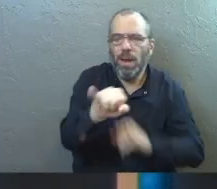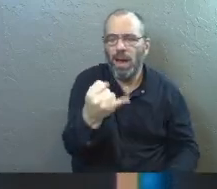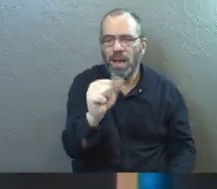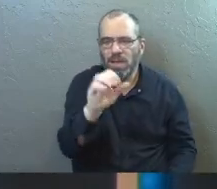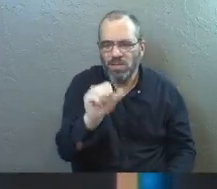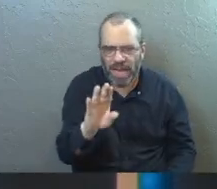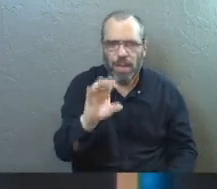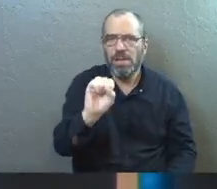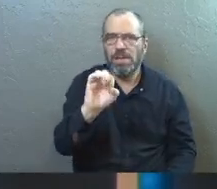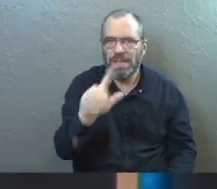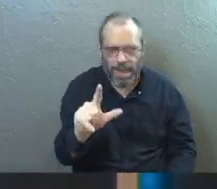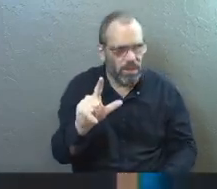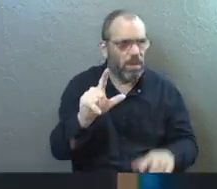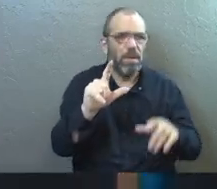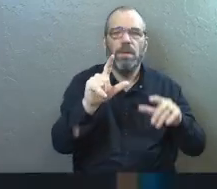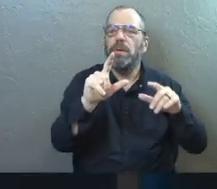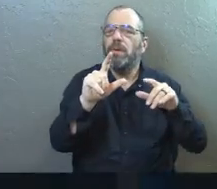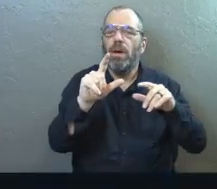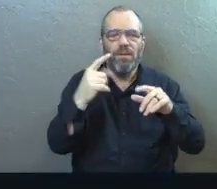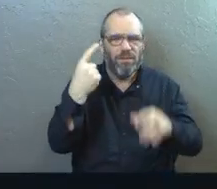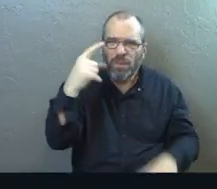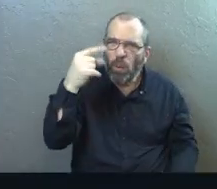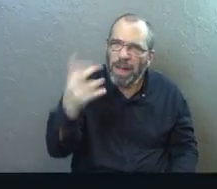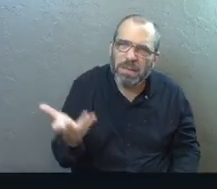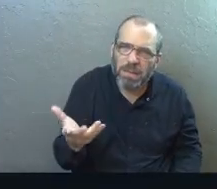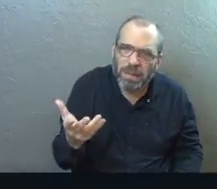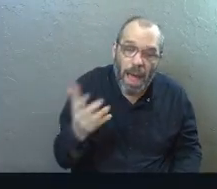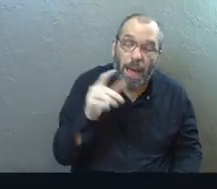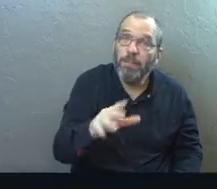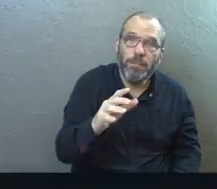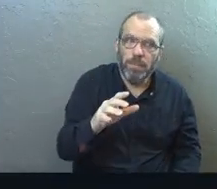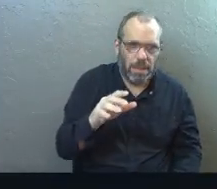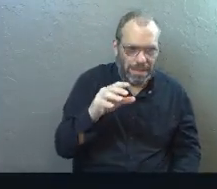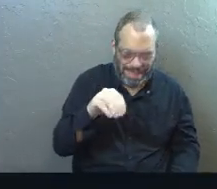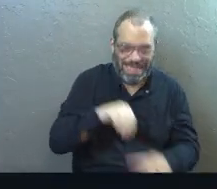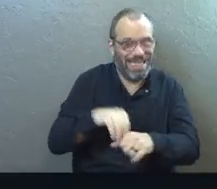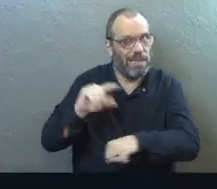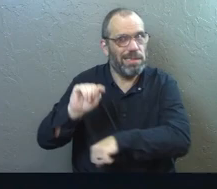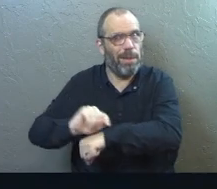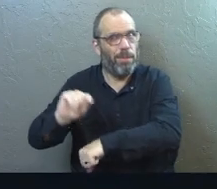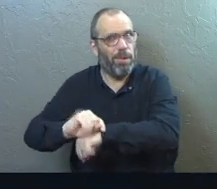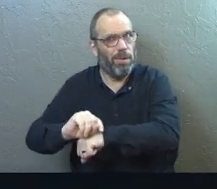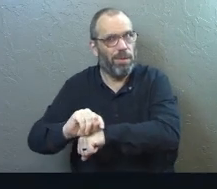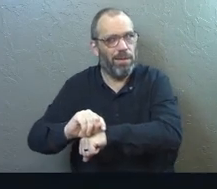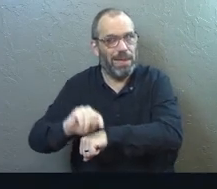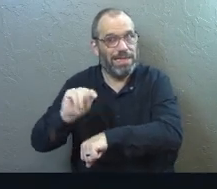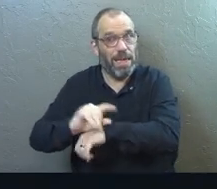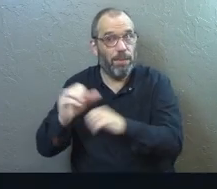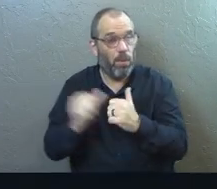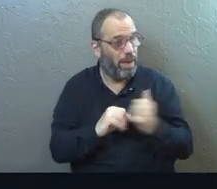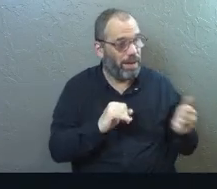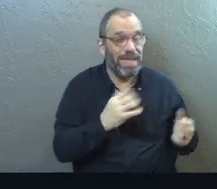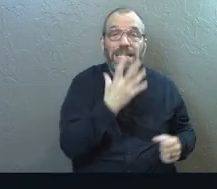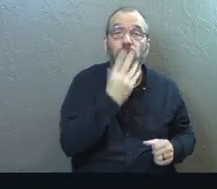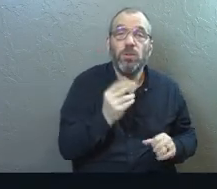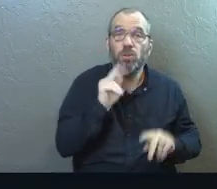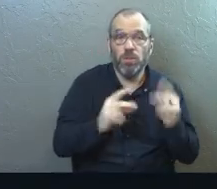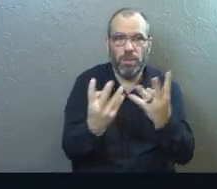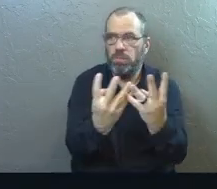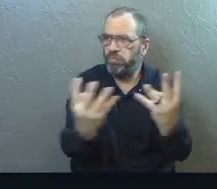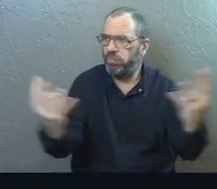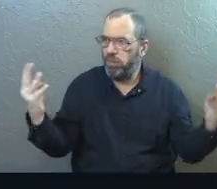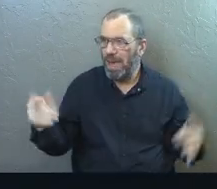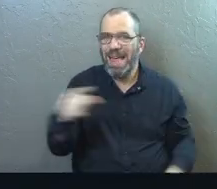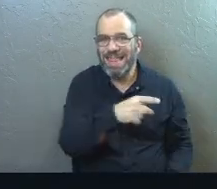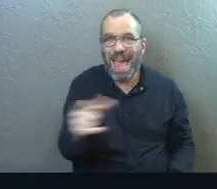Moses and Samuel in those verses after. For what reason? Because again, where is he? He's in the temple. And who is he with? He's with Jewish people who